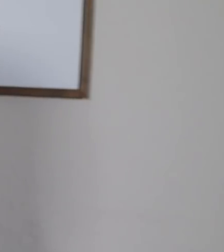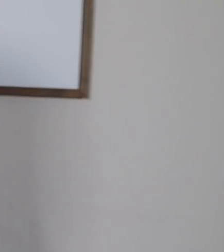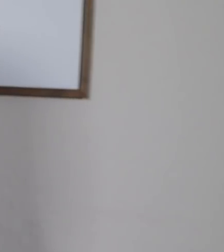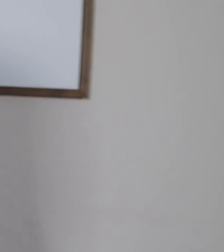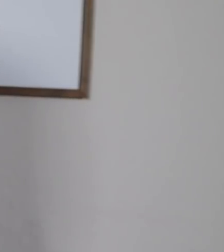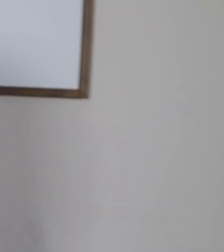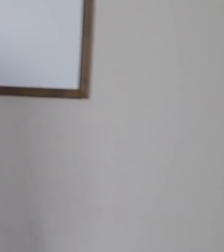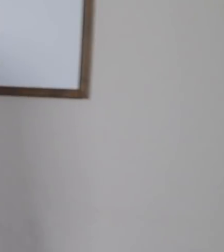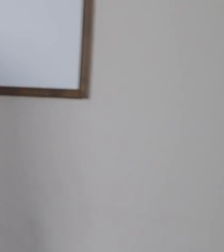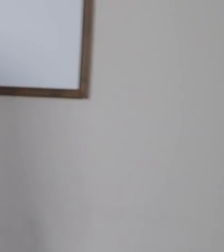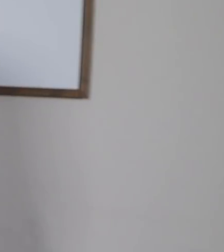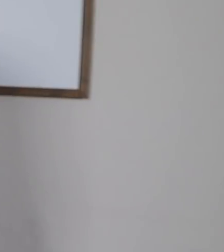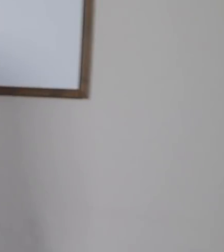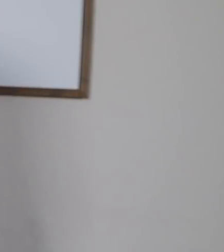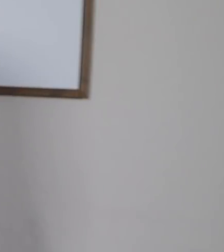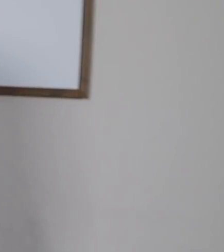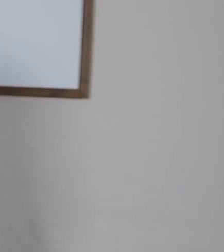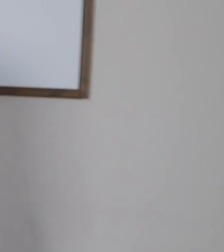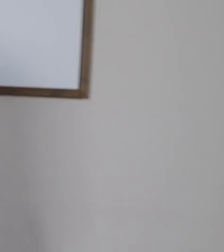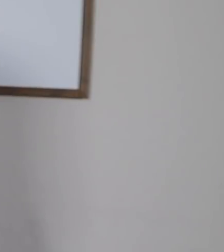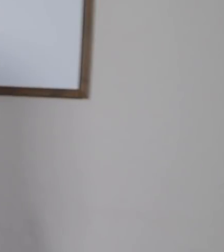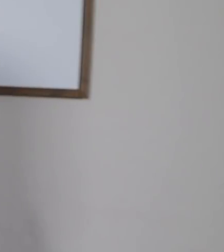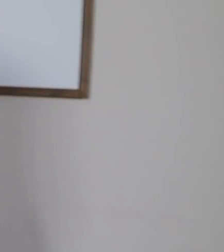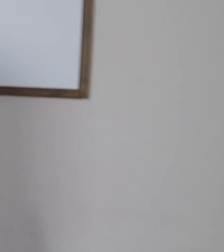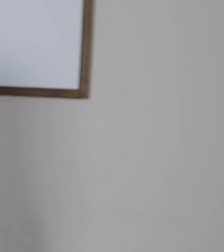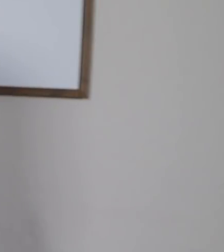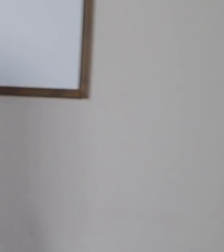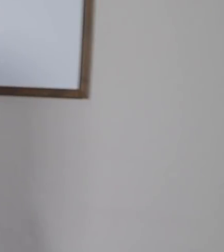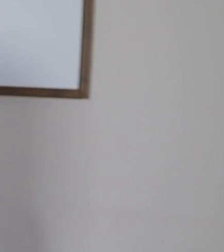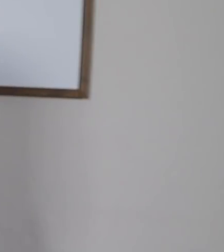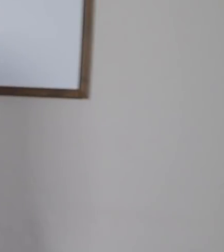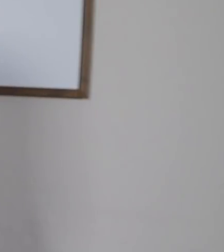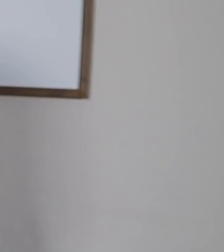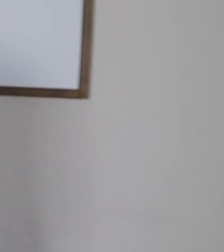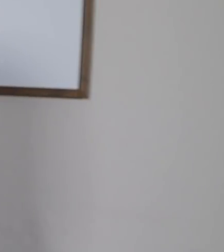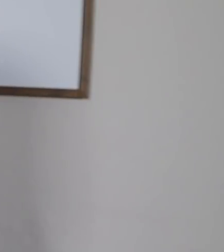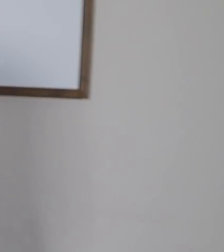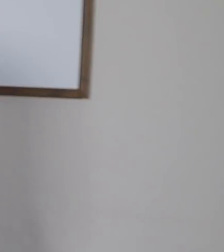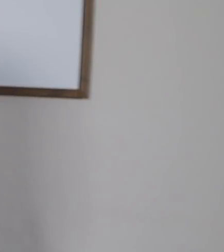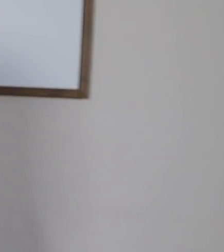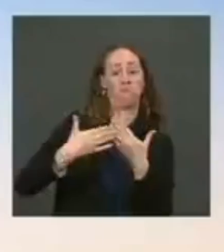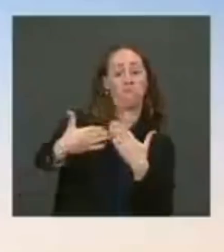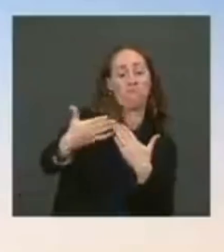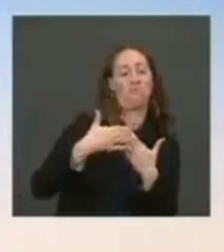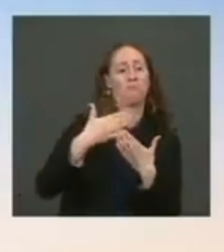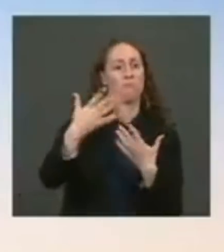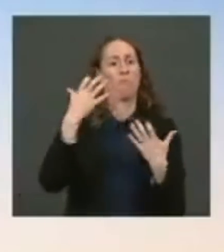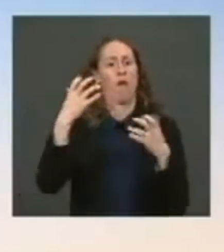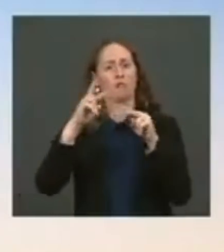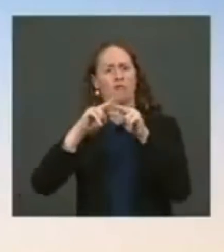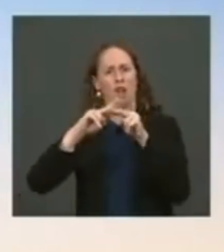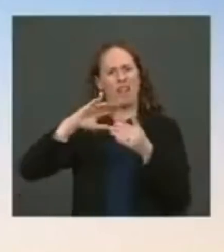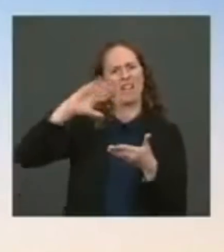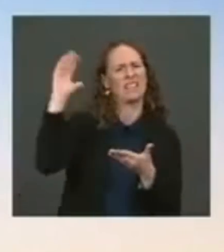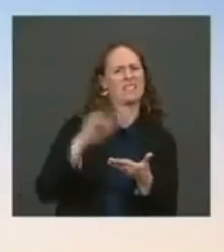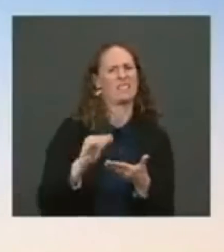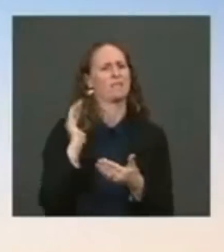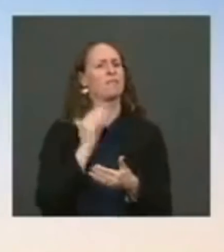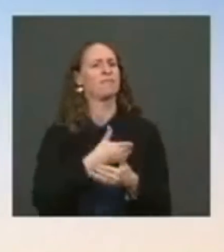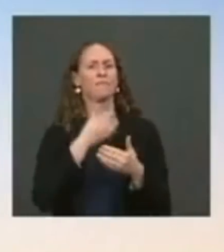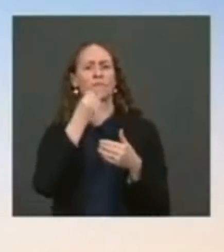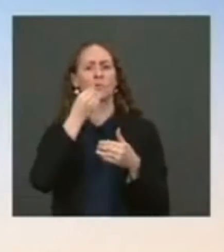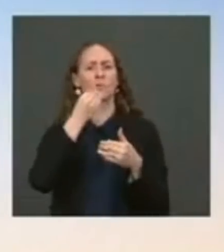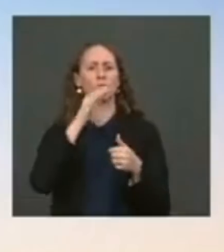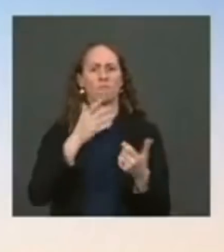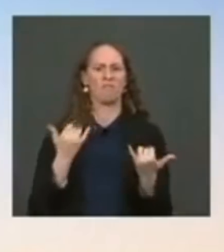well, it's probably going to slow down at some point next year. Well, they hope anyway. Two quick subjects.